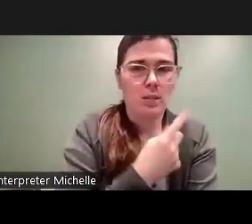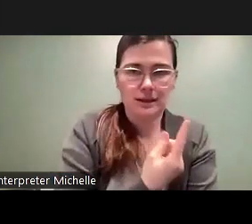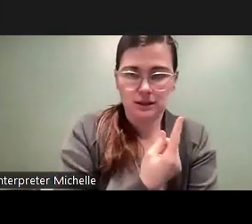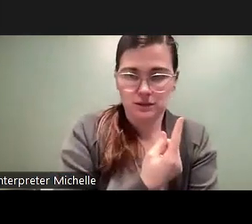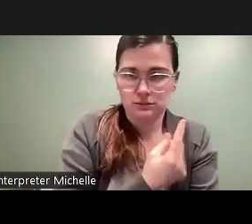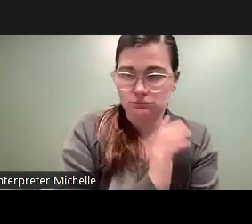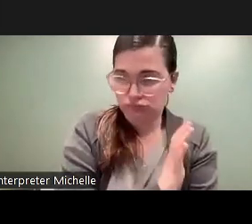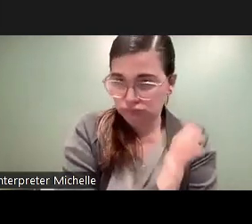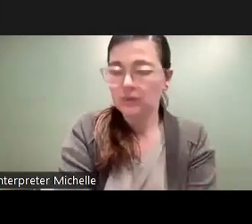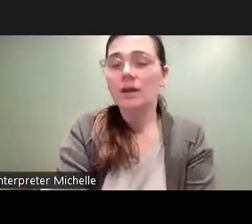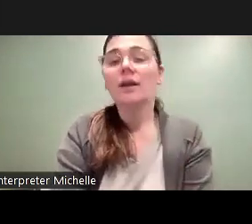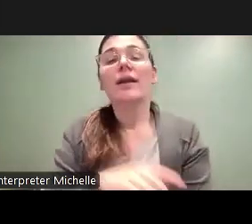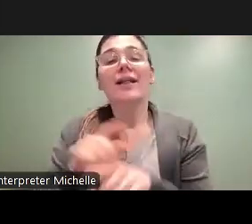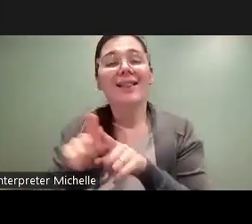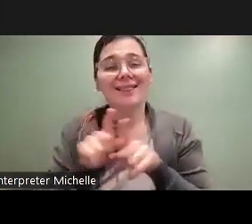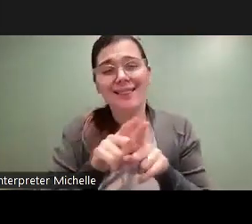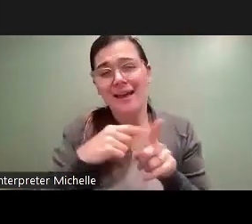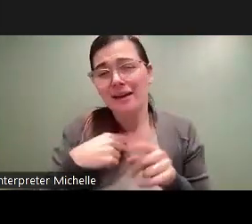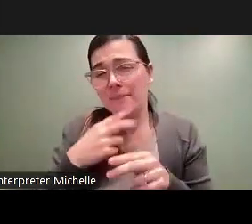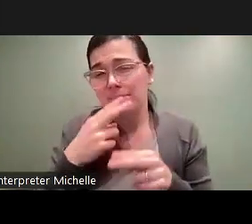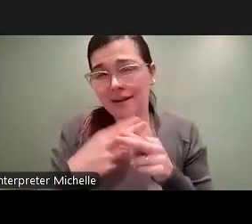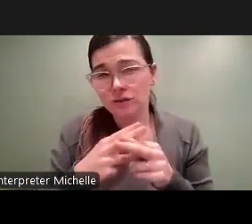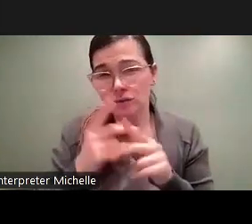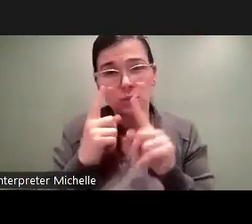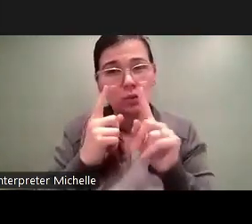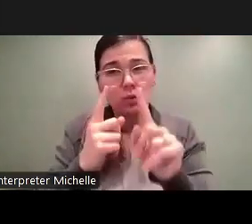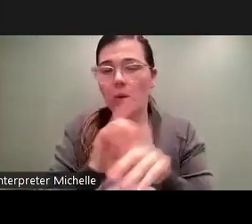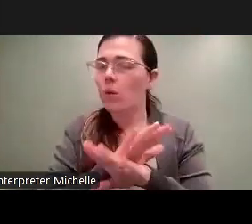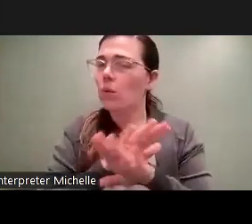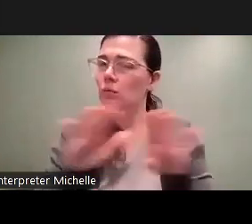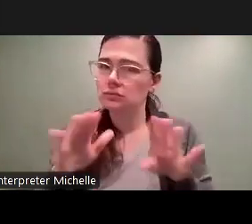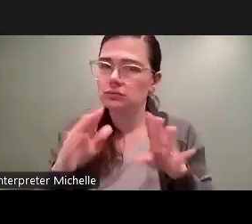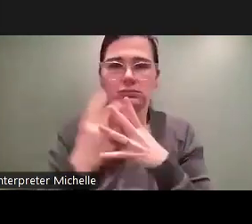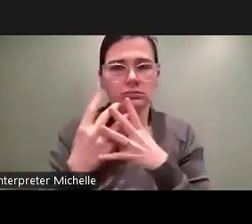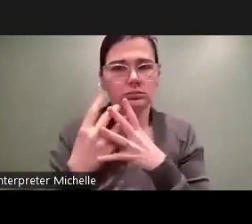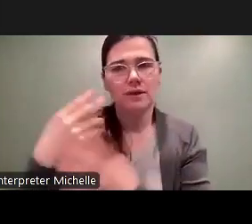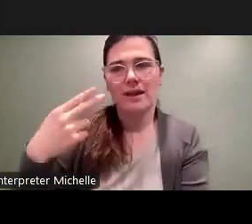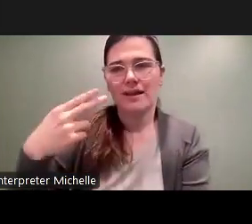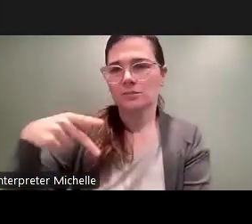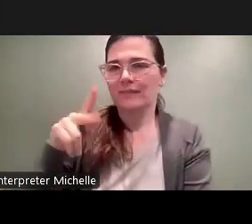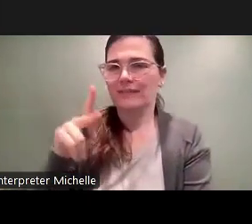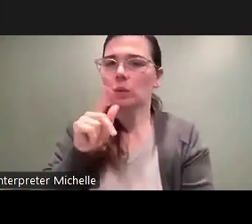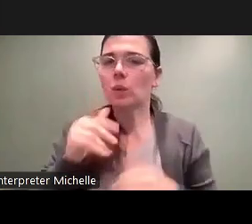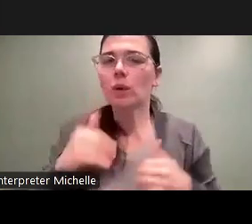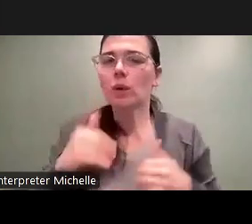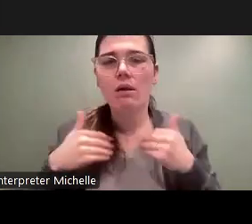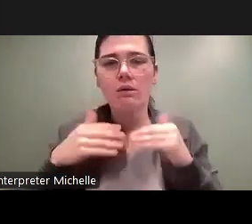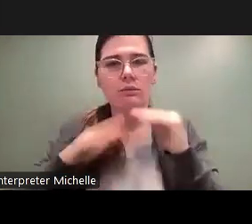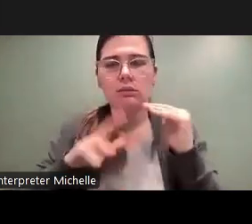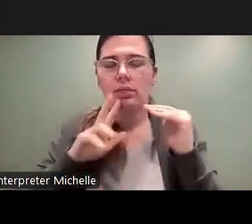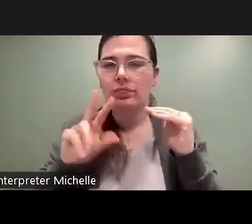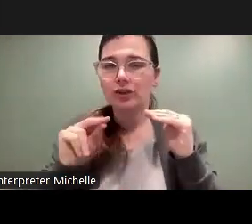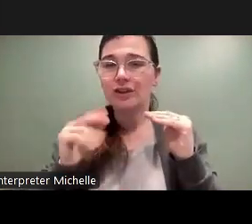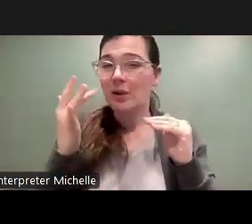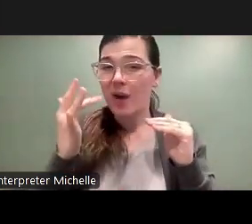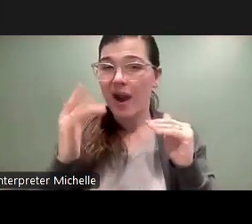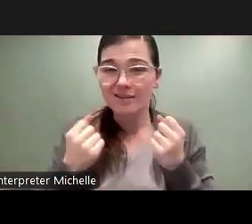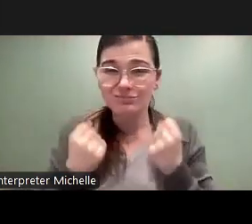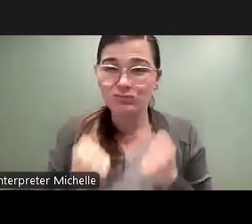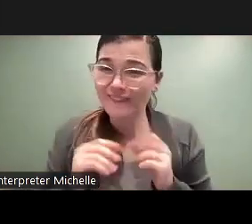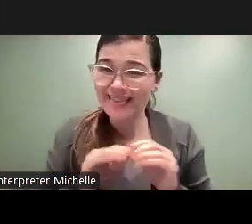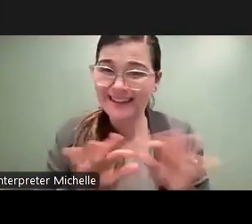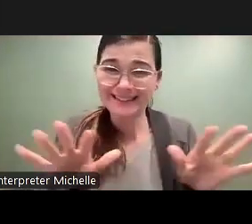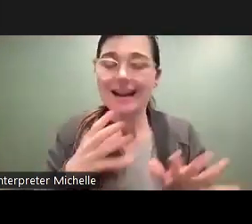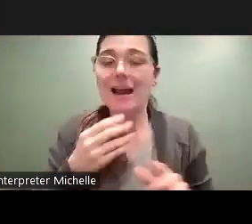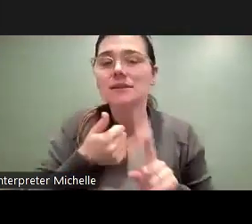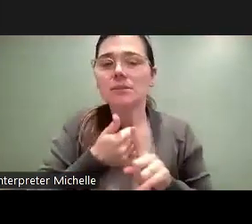I mentioned, we try not to test for HPV in young patients because it is very prevalent. It often goes away on its